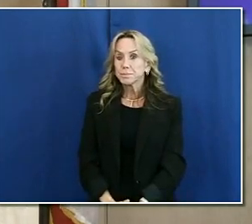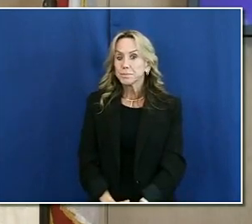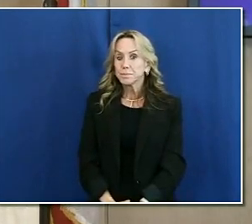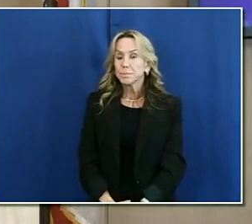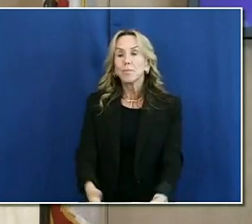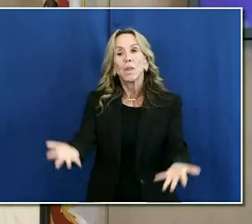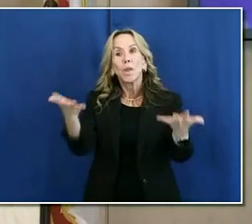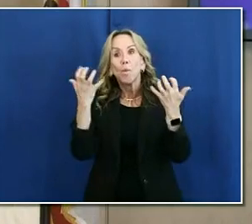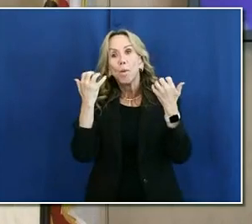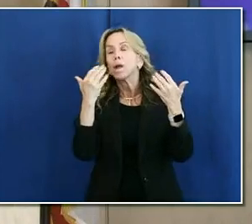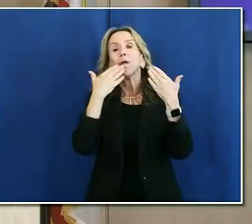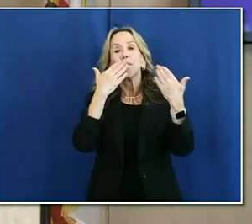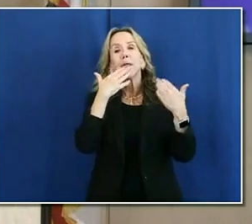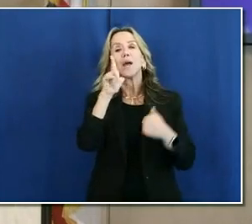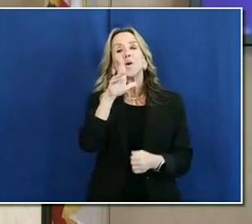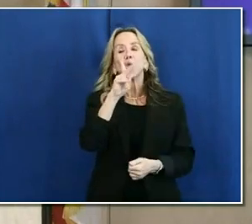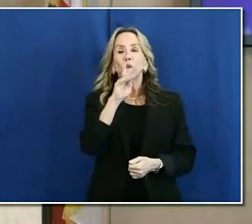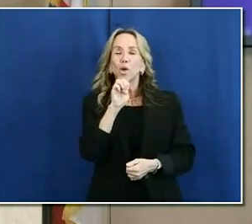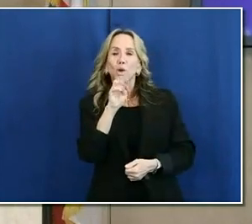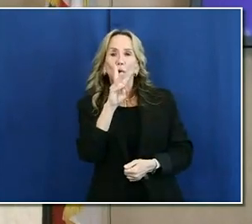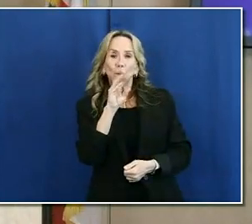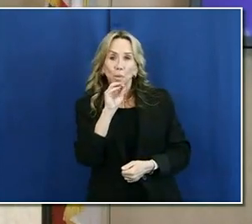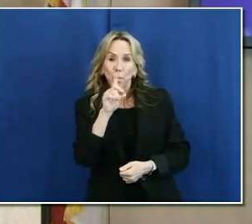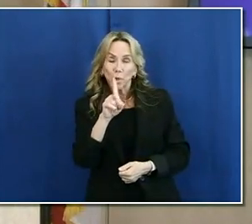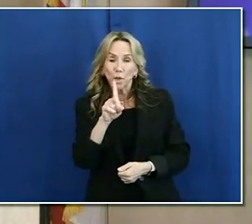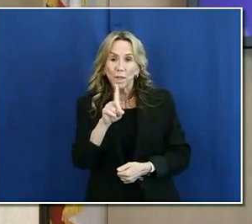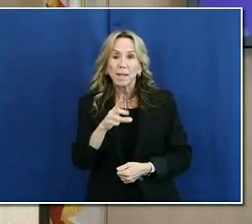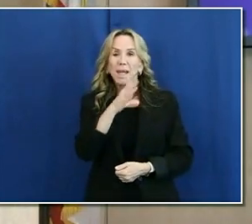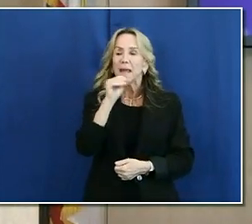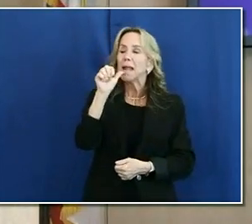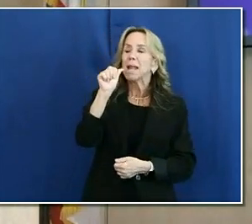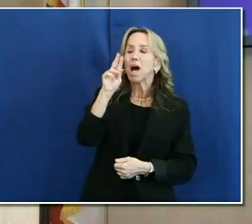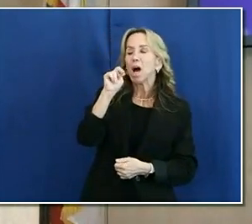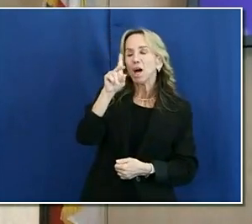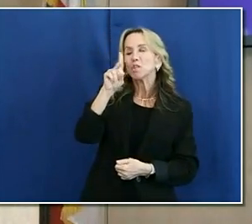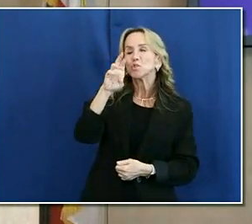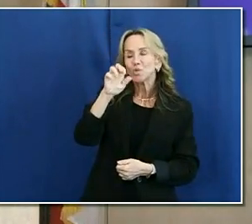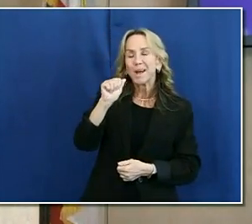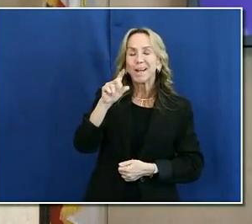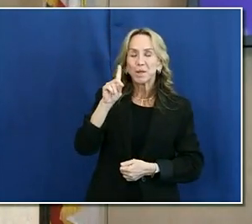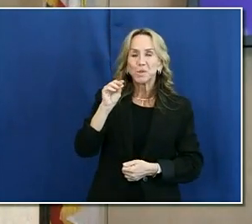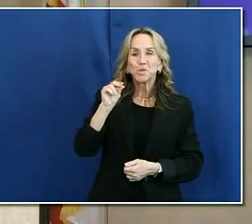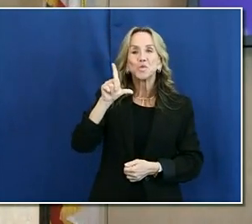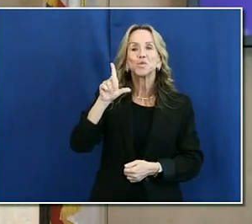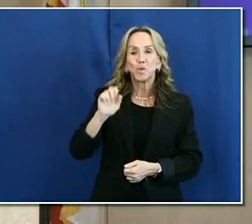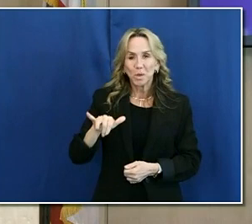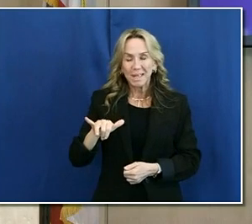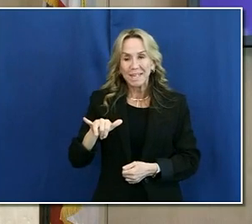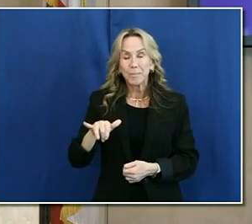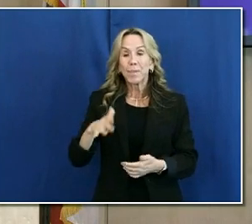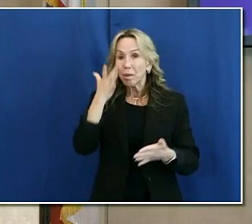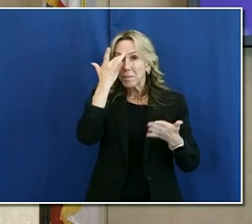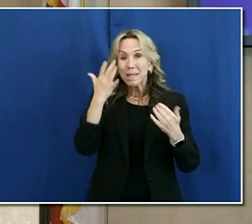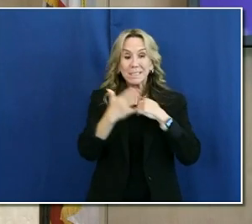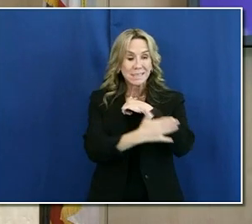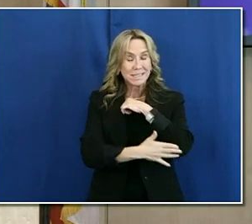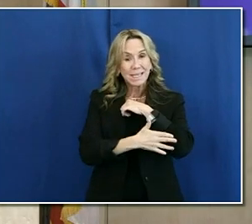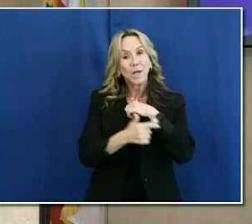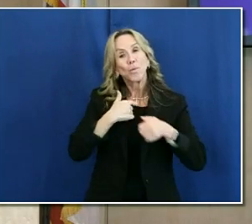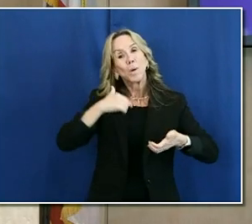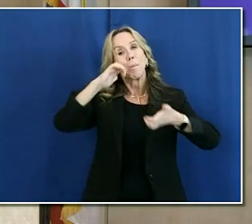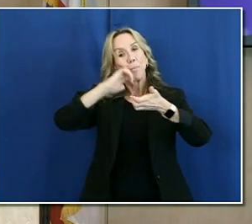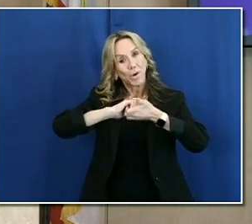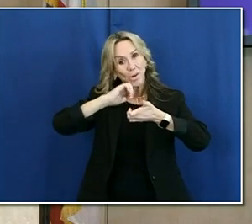We want to thank Luke Wood, and we want to thank Andrea Dooley from San Diego State for being here. As a county, we stand in partnership with